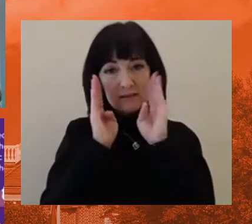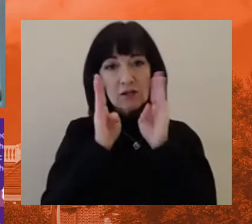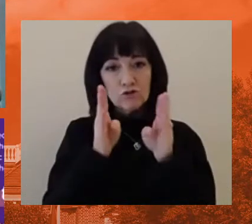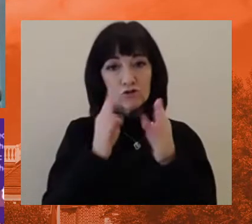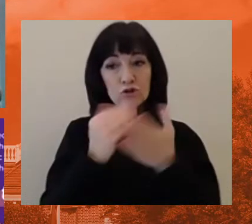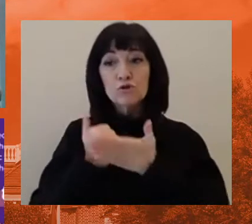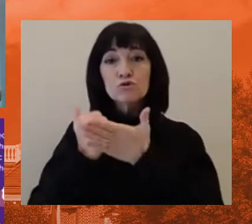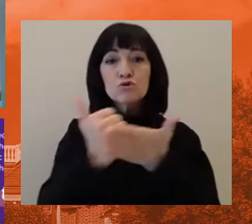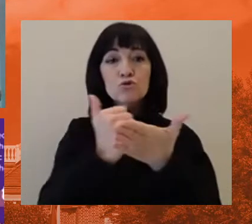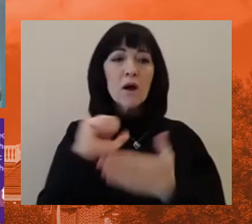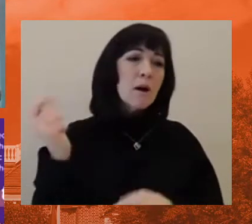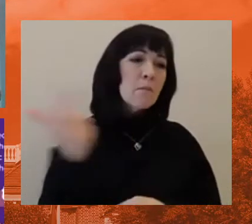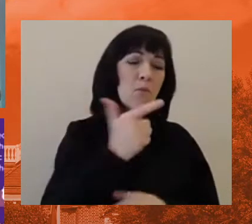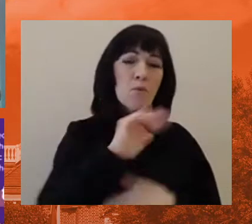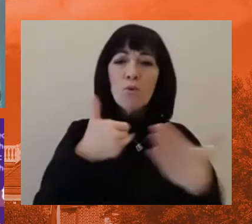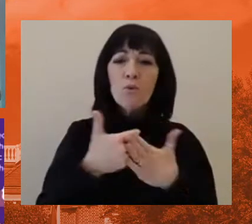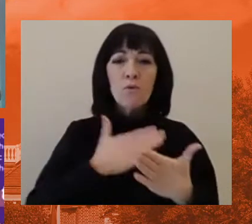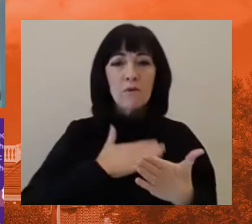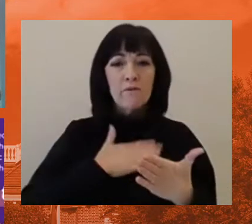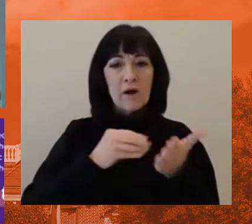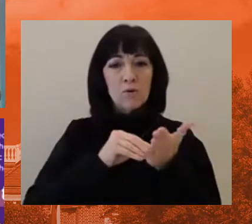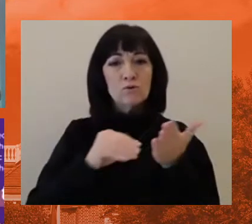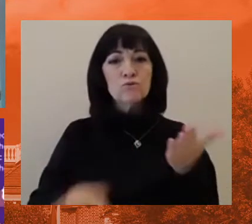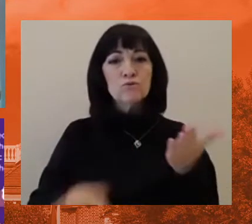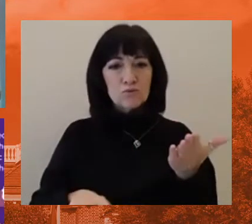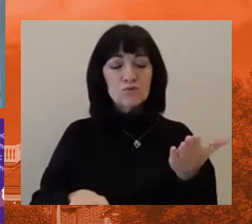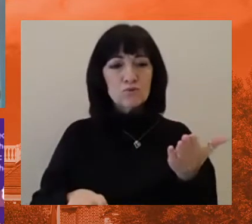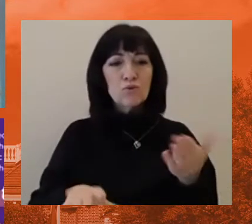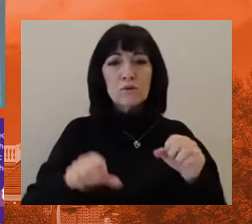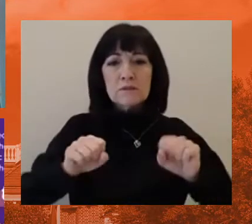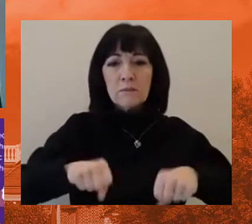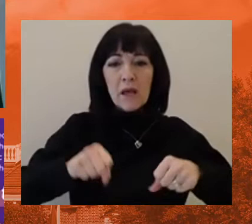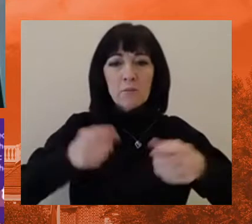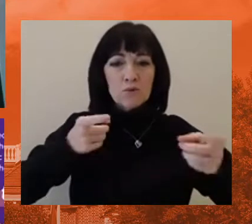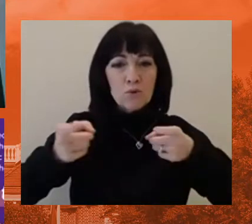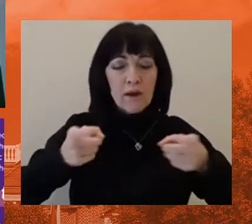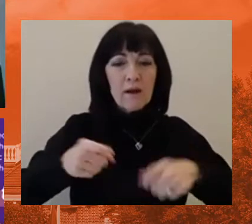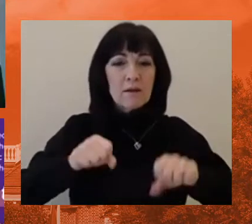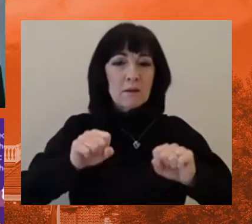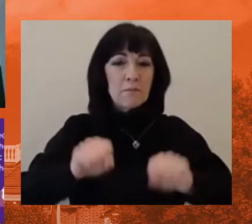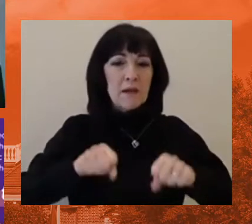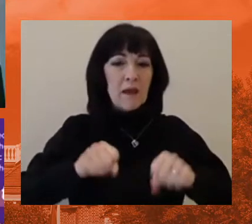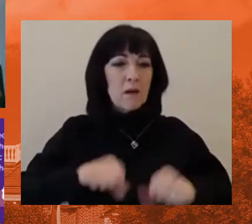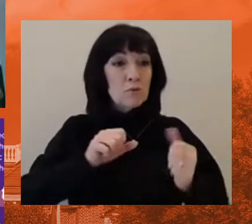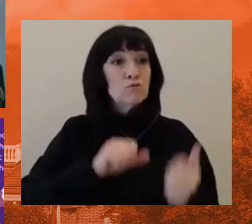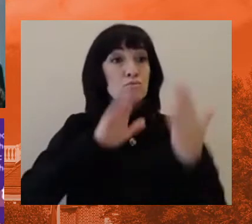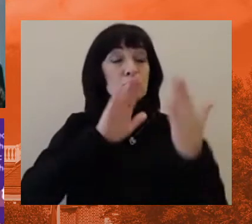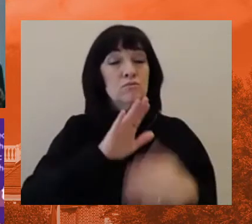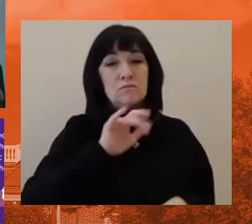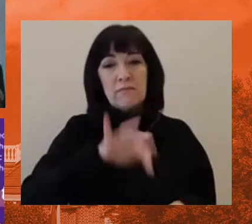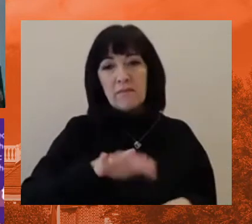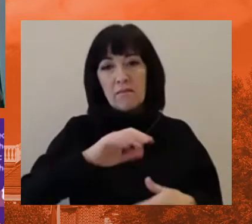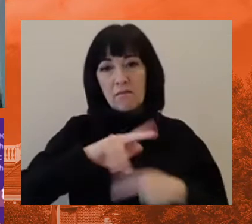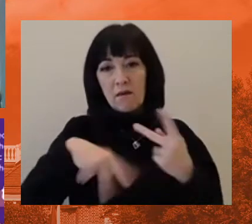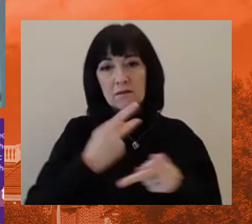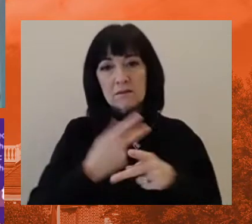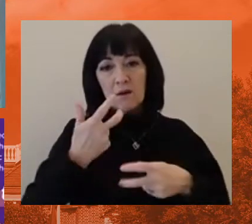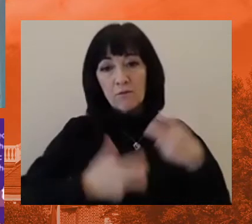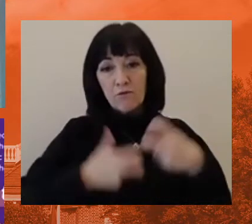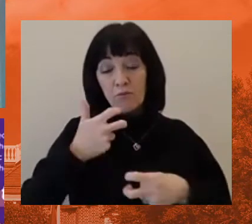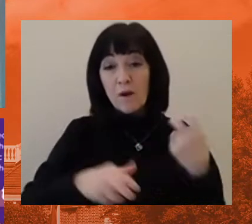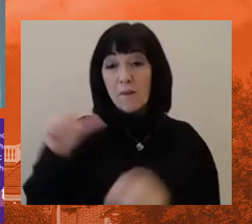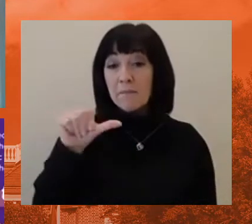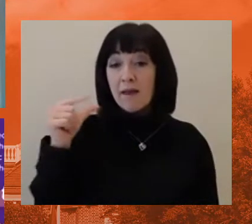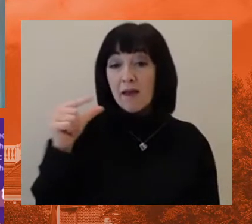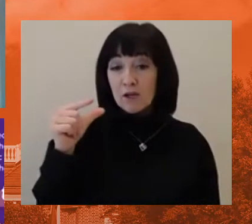our students address these problems. Attorney General Jennings, thanks for joining us, and thank you for the good work of your